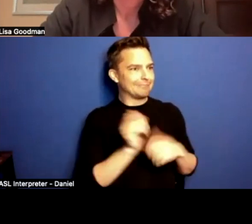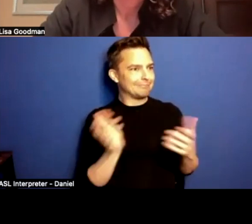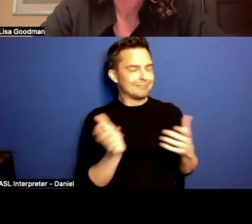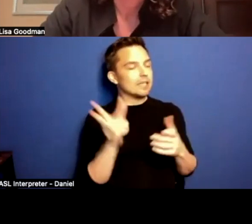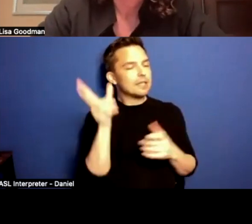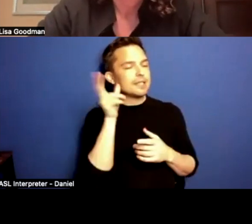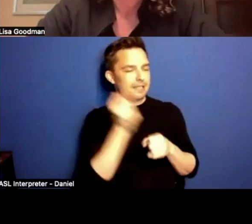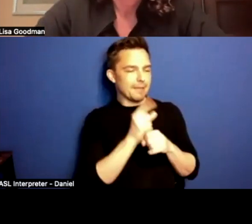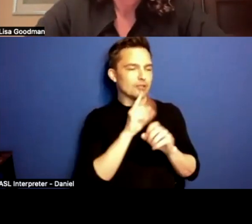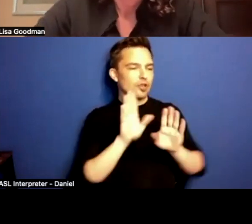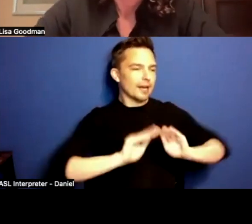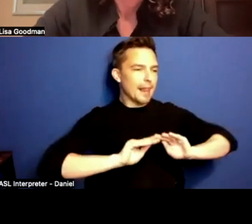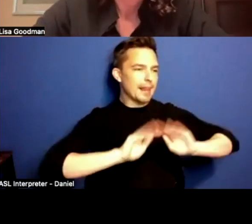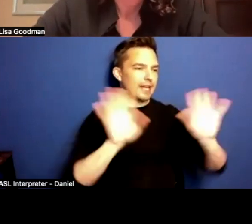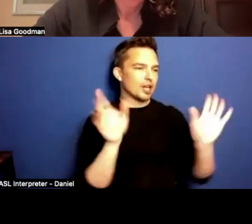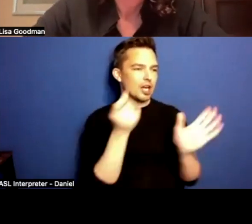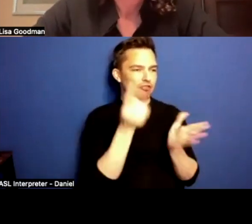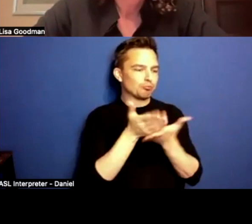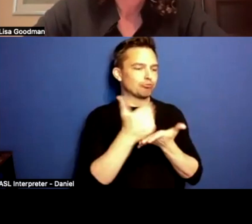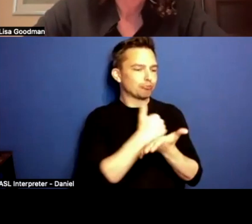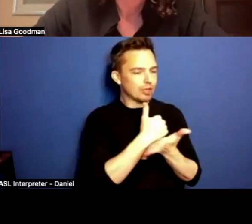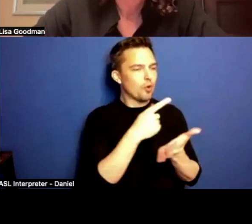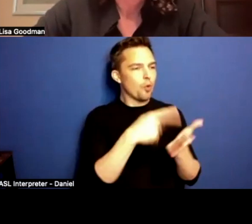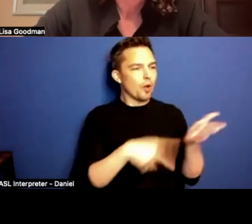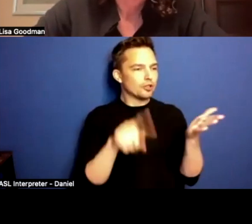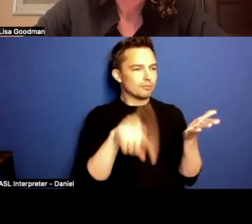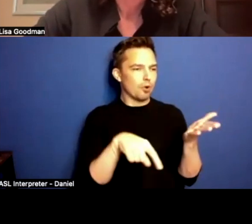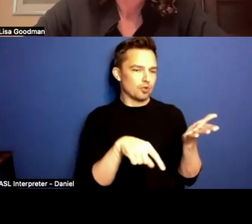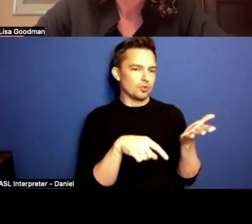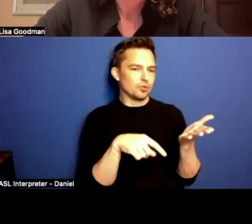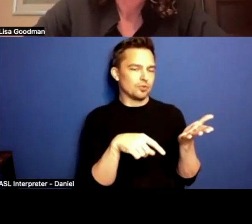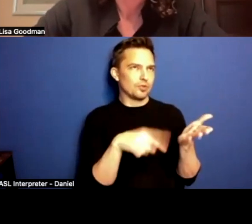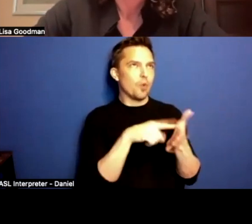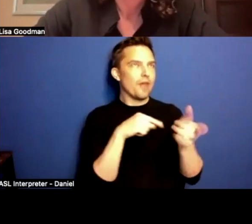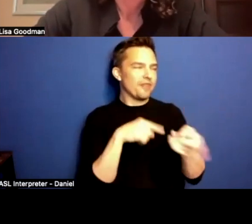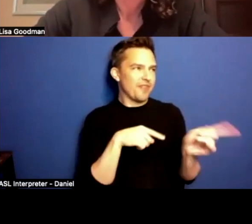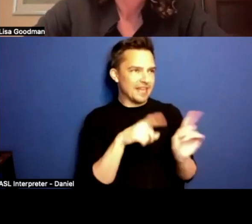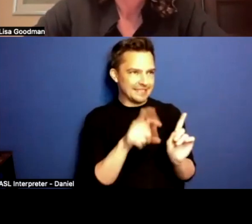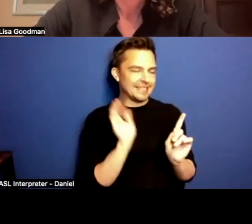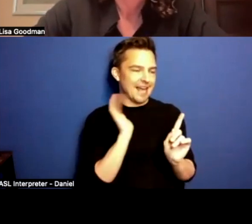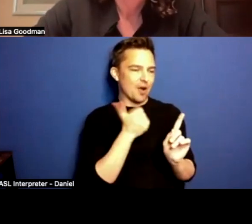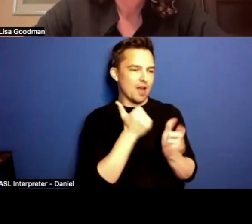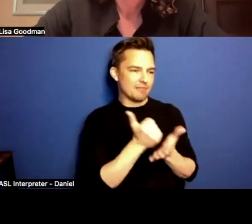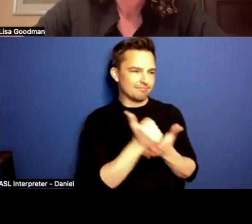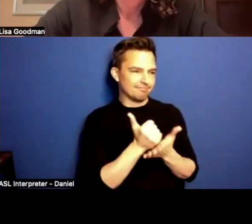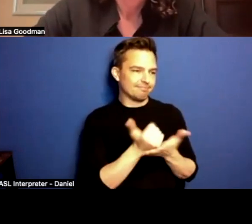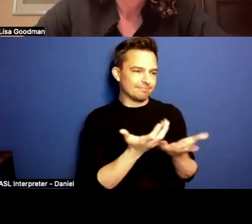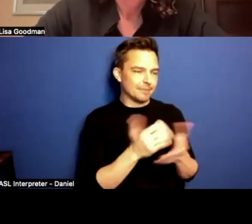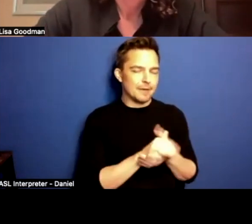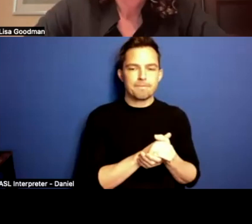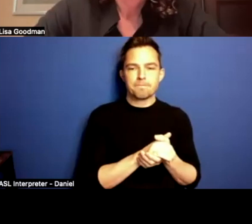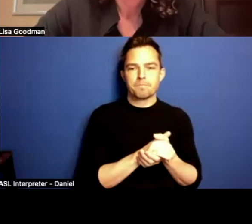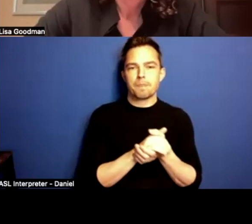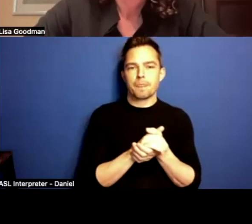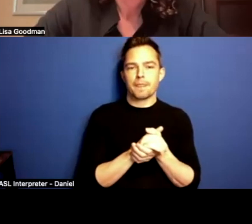make sure you're clear on what it is that we're supposed to be telling, what they need our help understanding. I